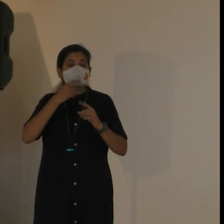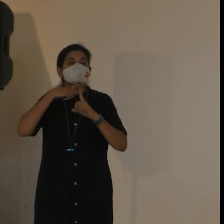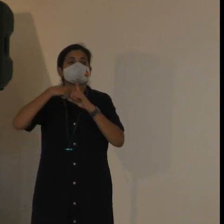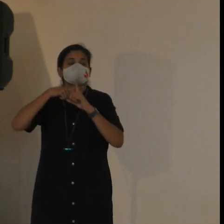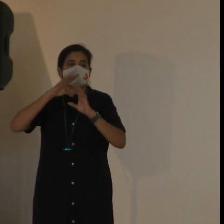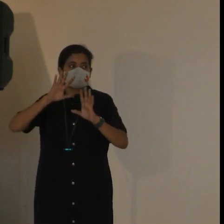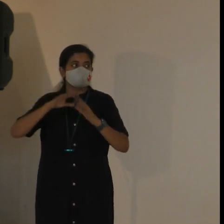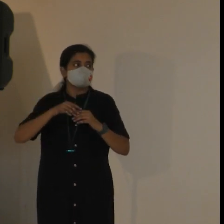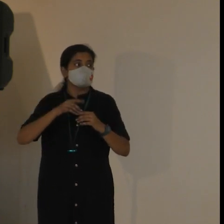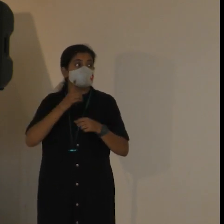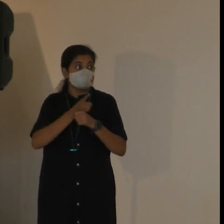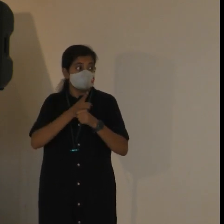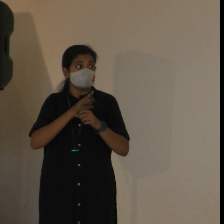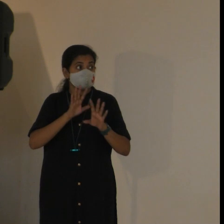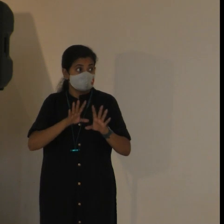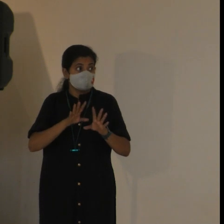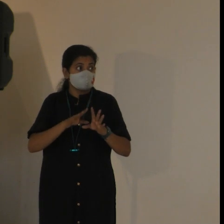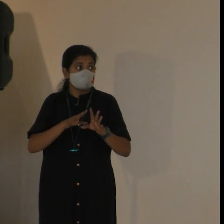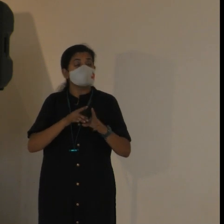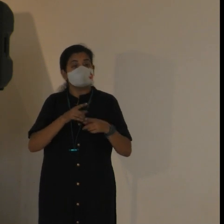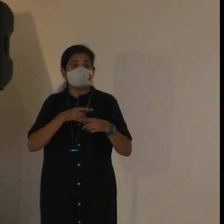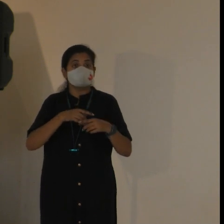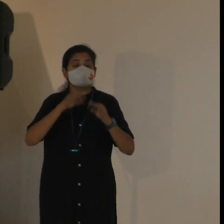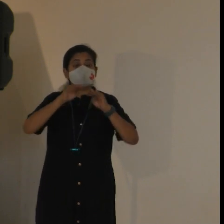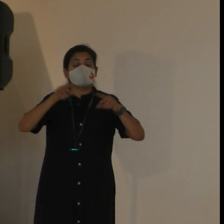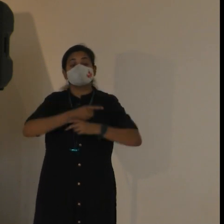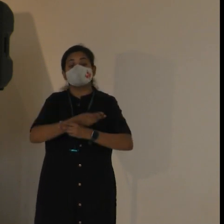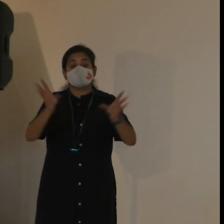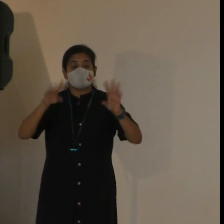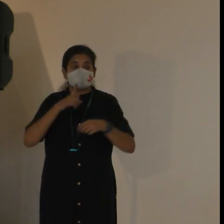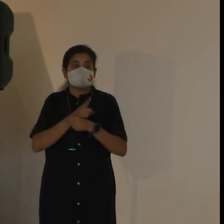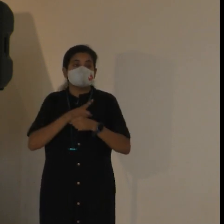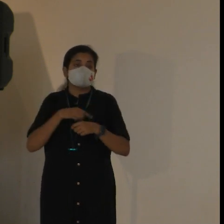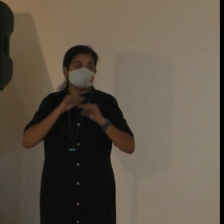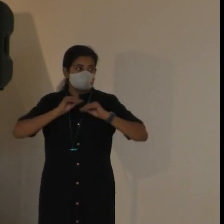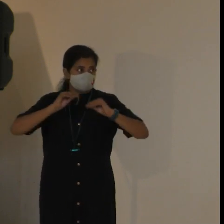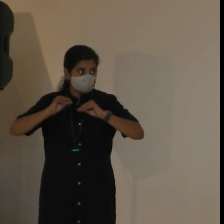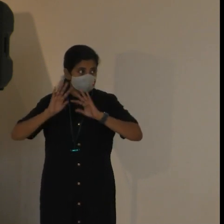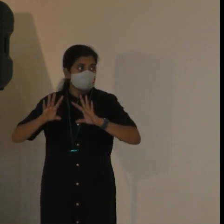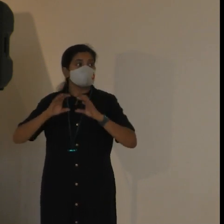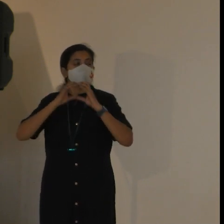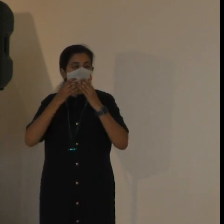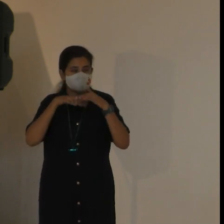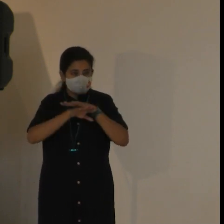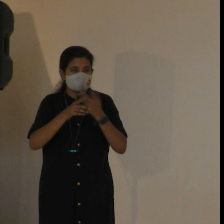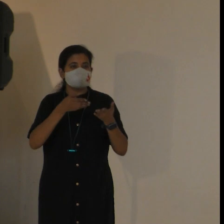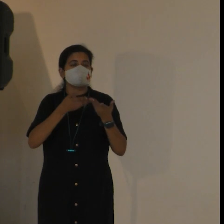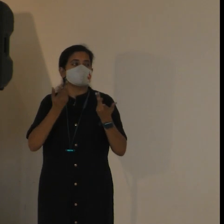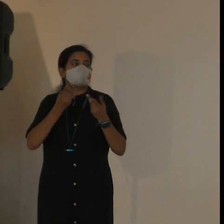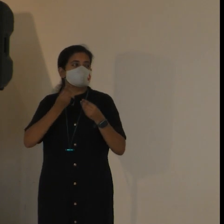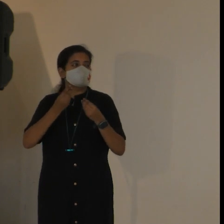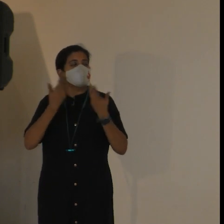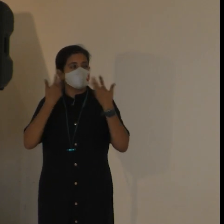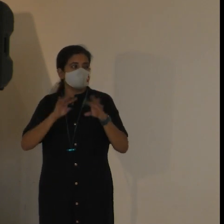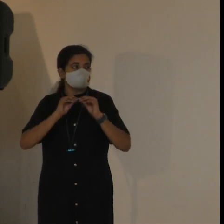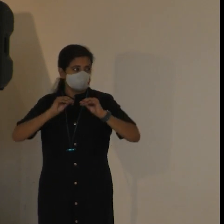of teaching at a distance and teaching en masse, which then cannot be replicated in a classroom. Assignments have to shift back, so on and so forth.